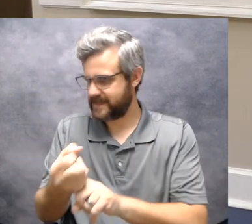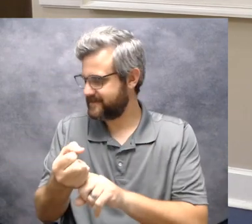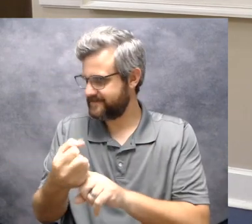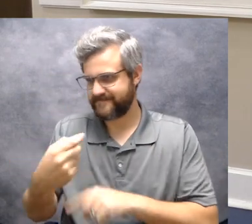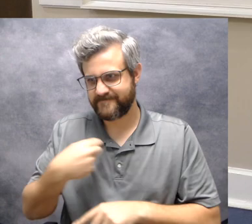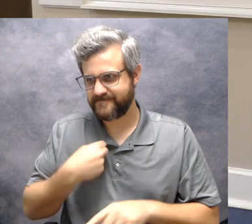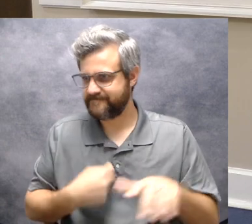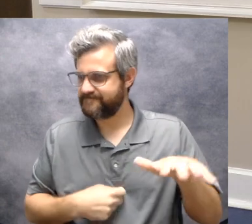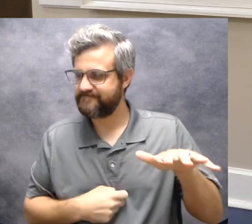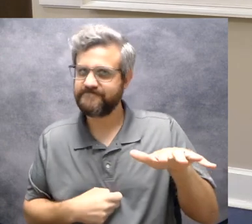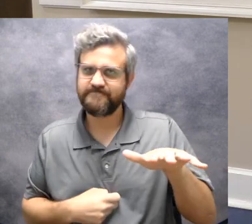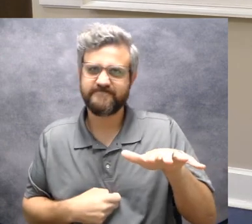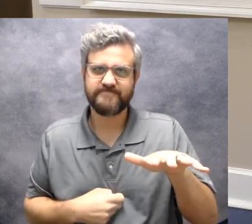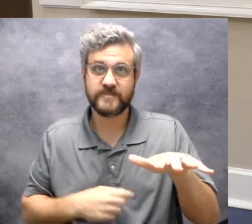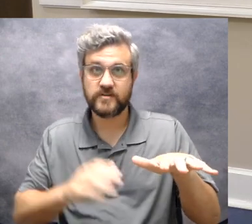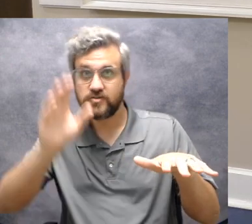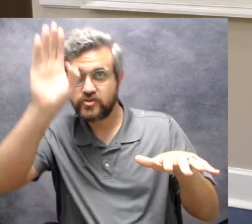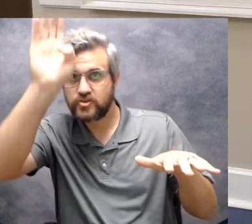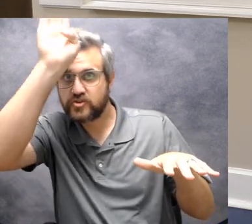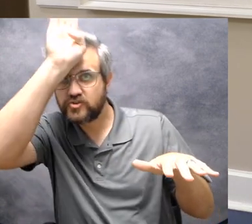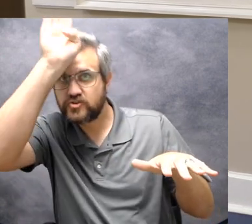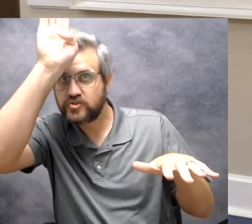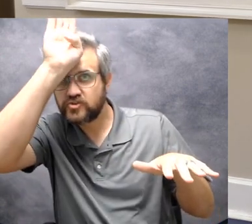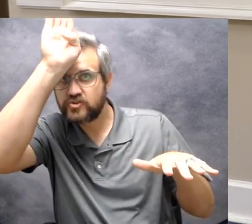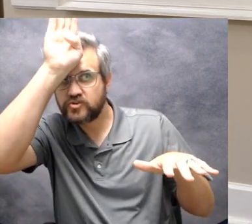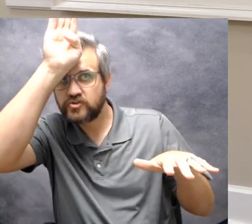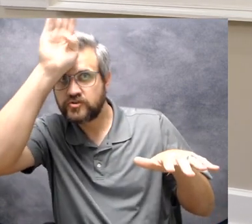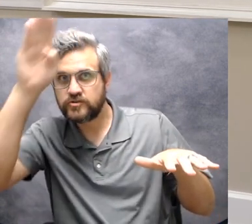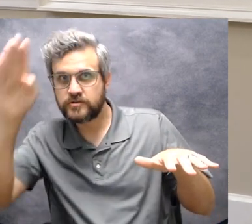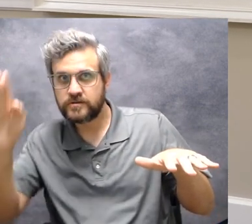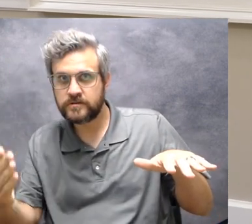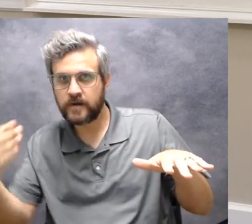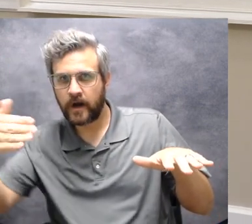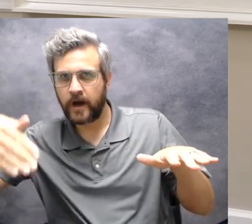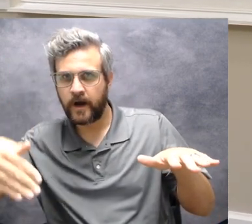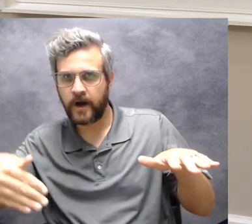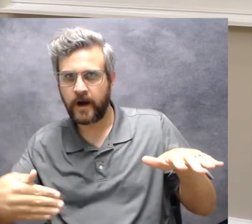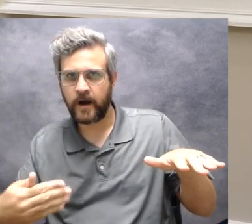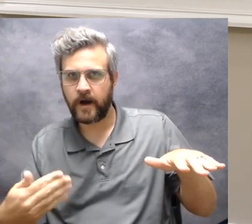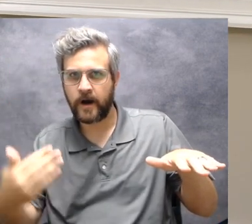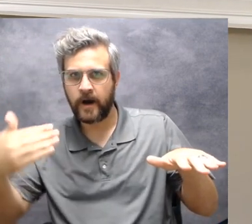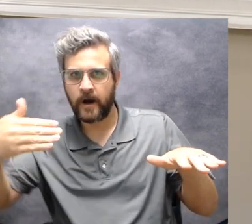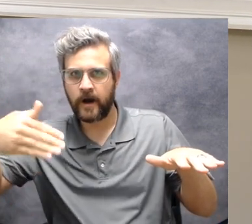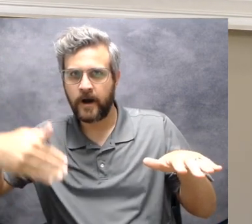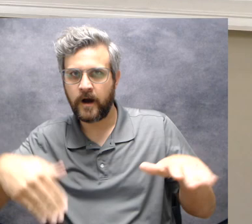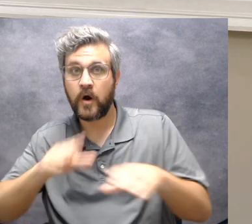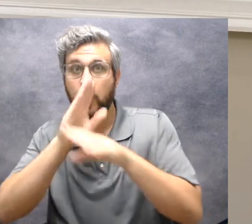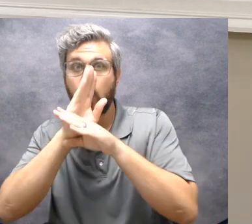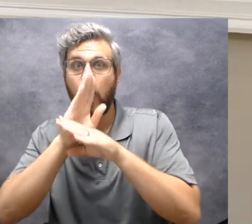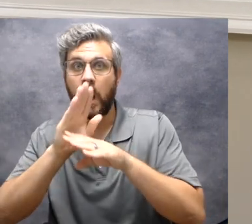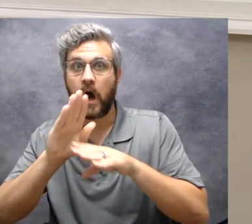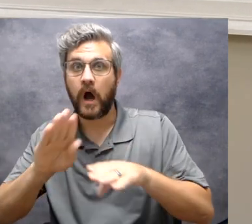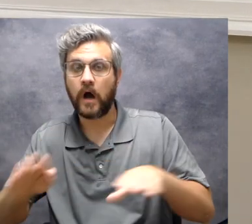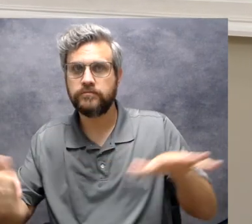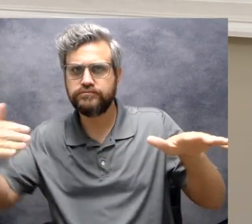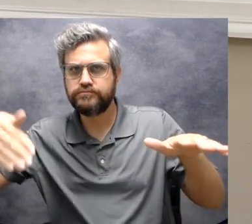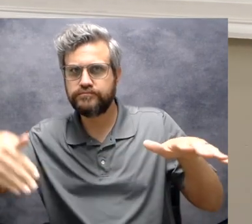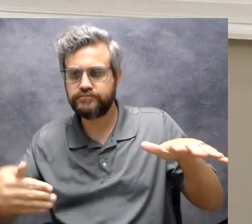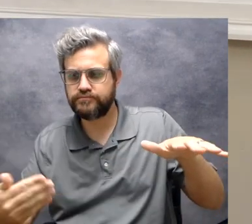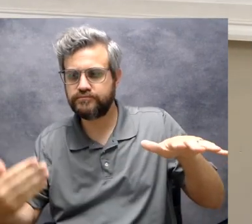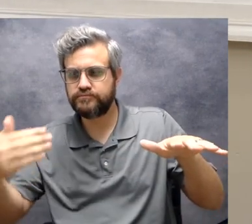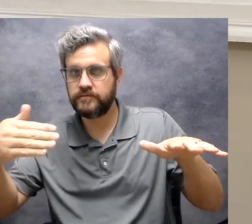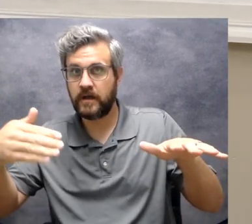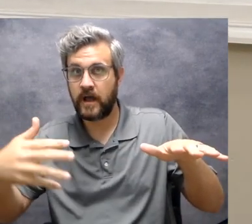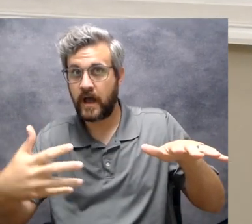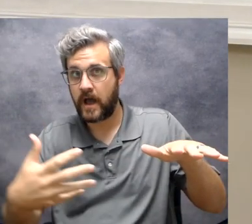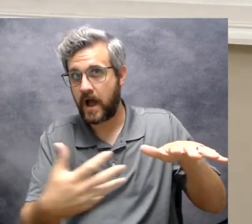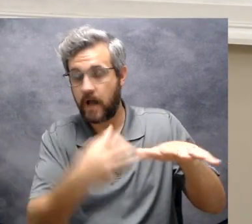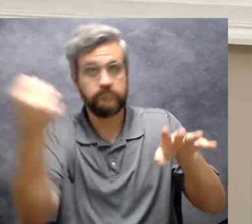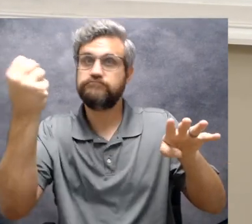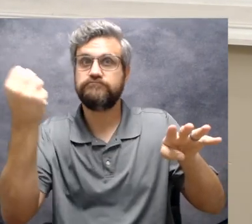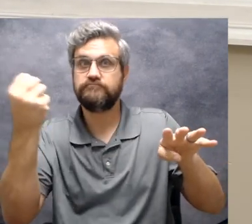be